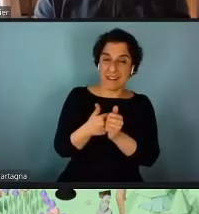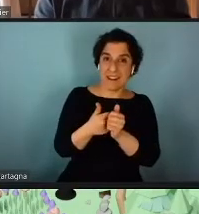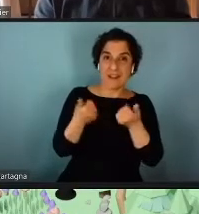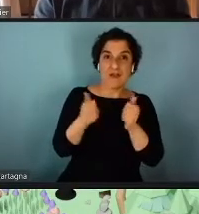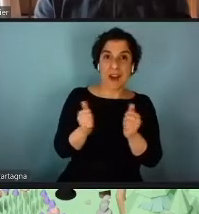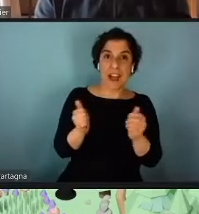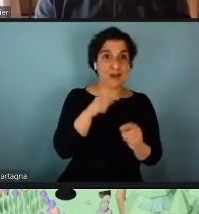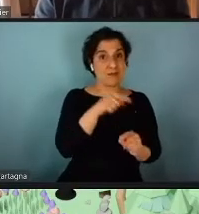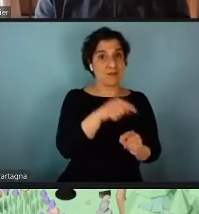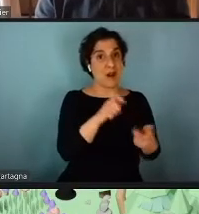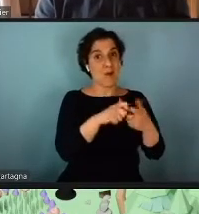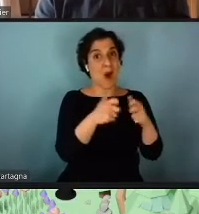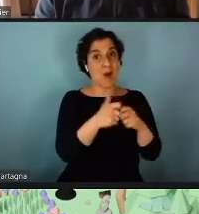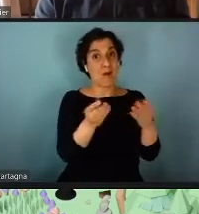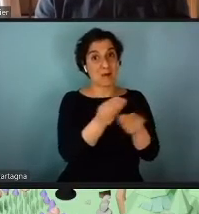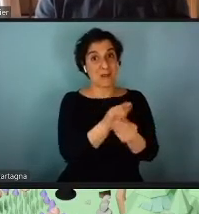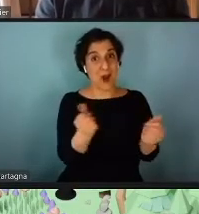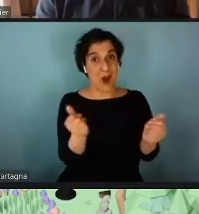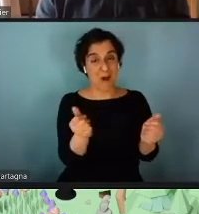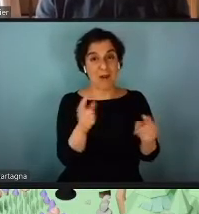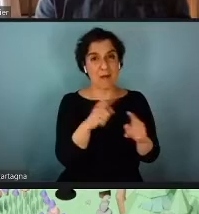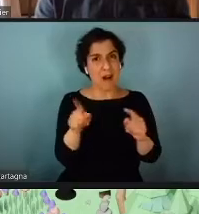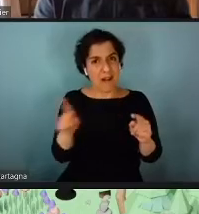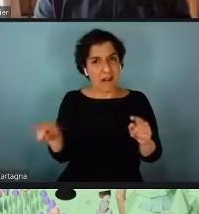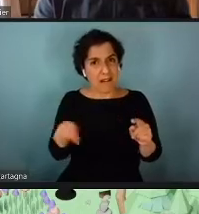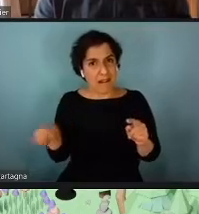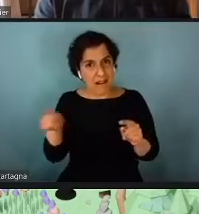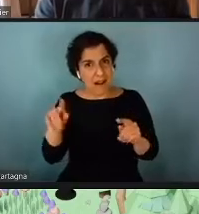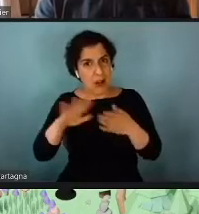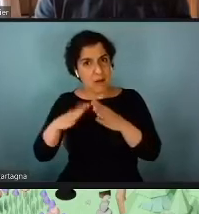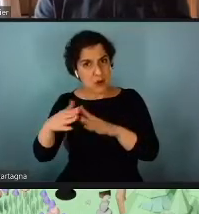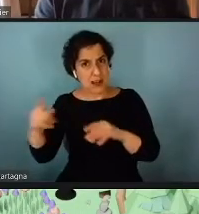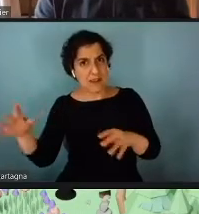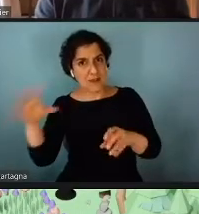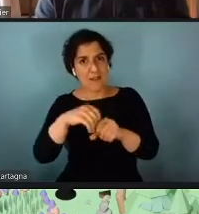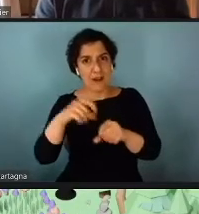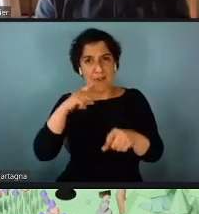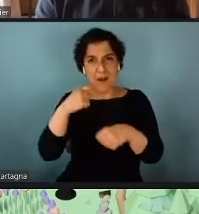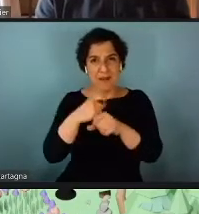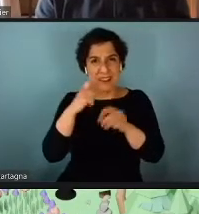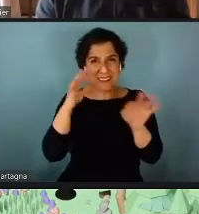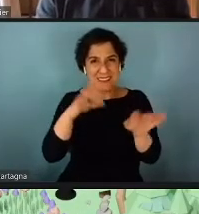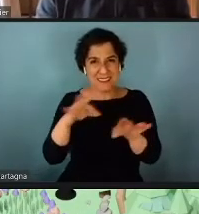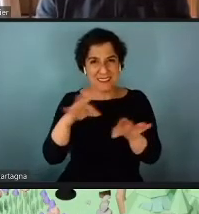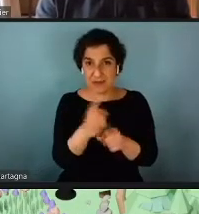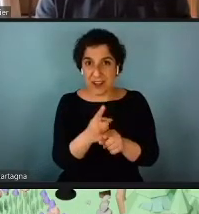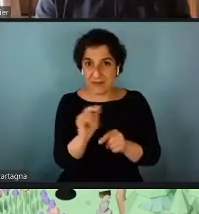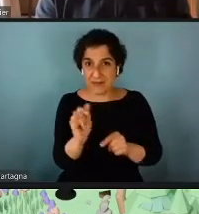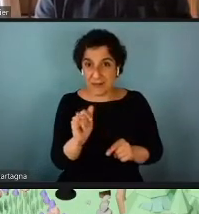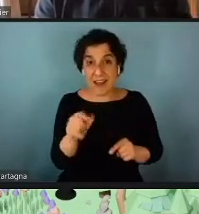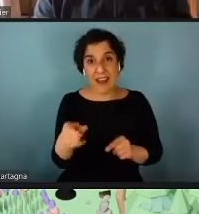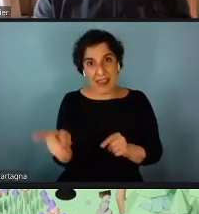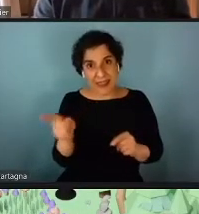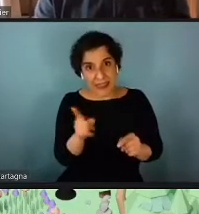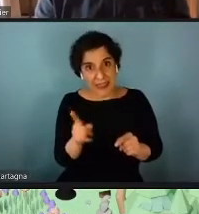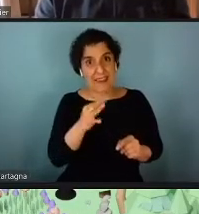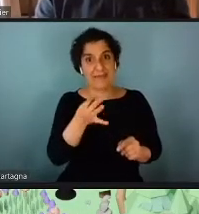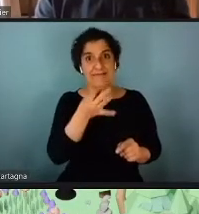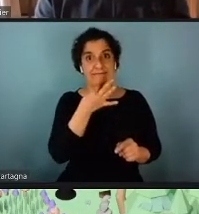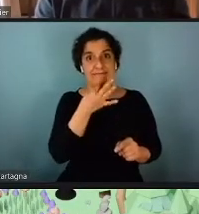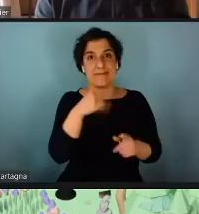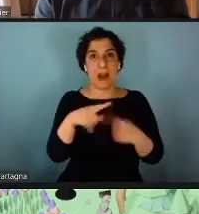a community, but the community needs to be at the table for this conversation, right? They understand, they're the experts of their